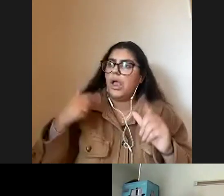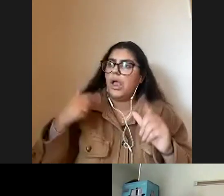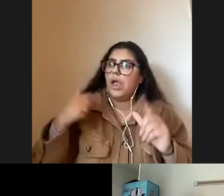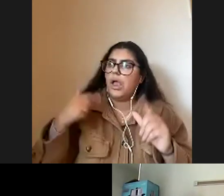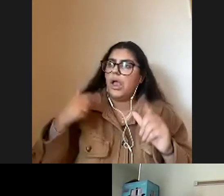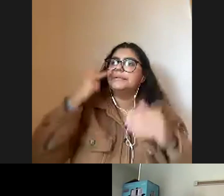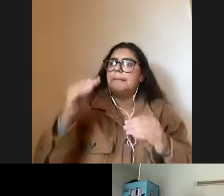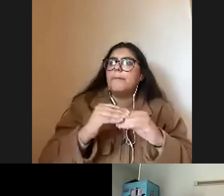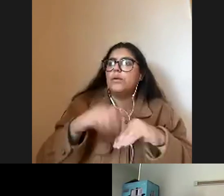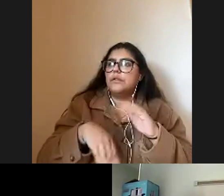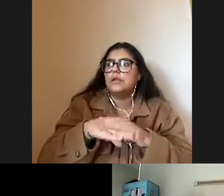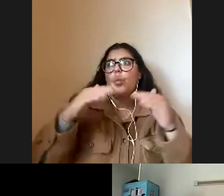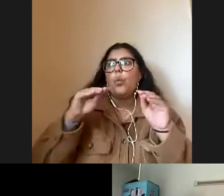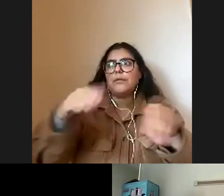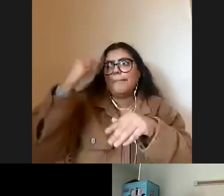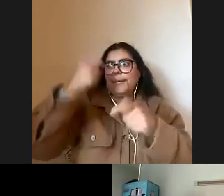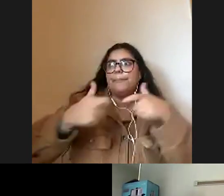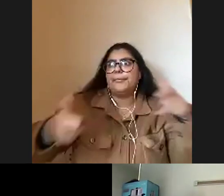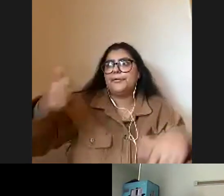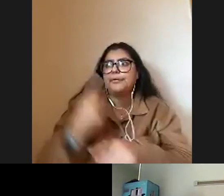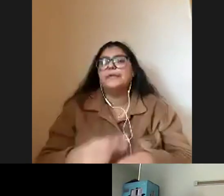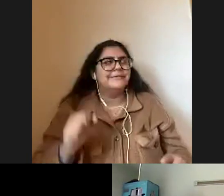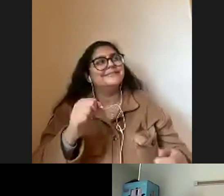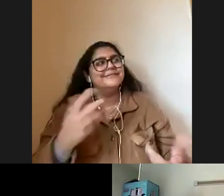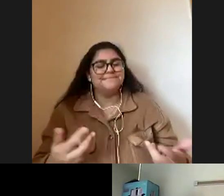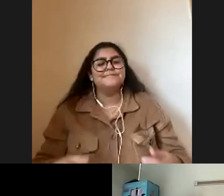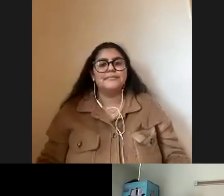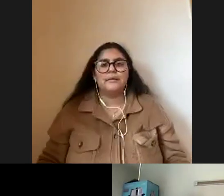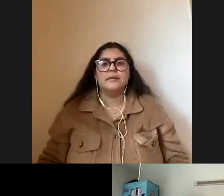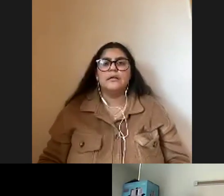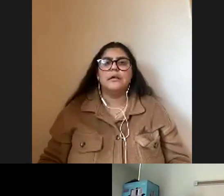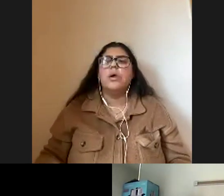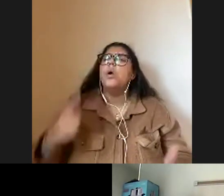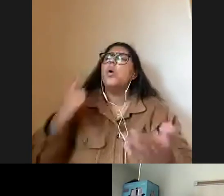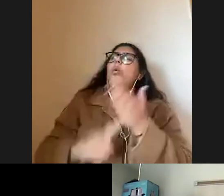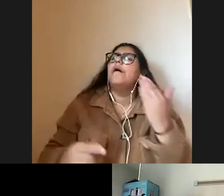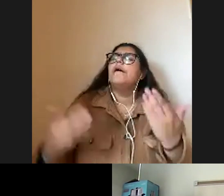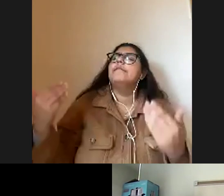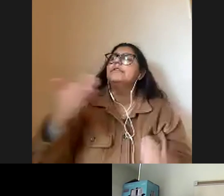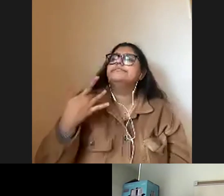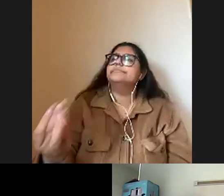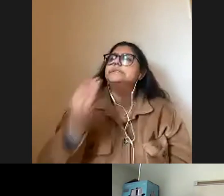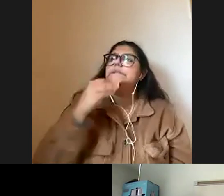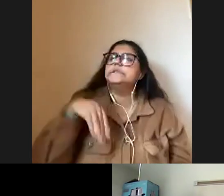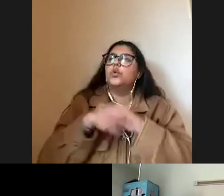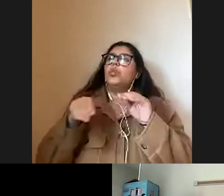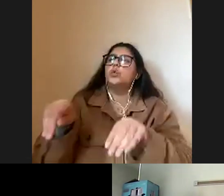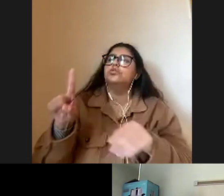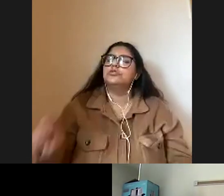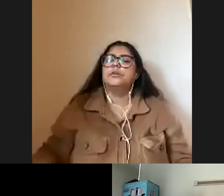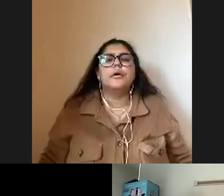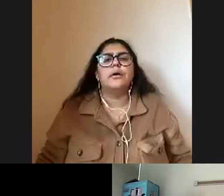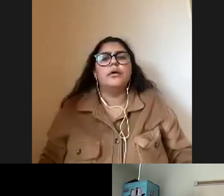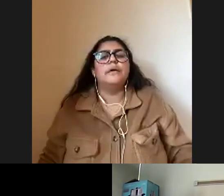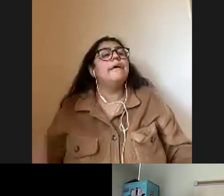more space. You have Cool. more space. Yeah, Yeah. cool. What do fish eat in the ocean? Ah, yes.